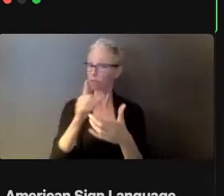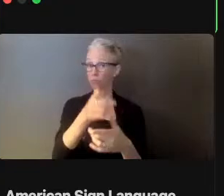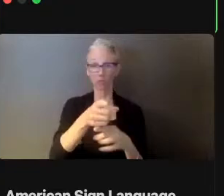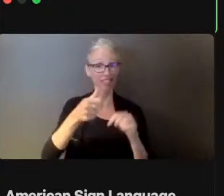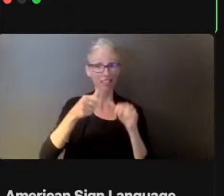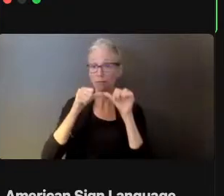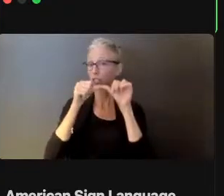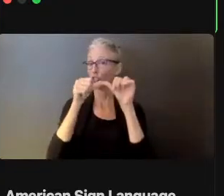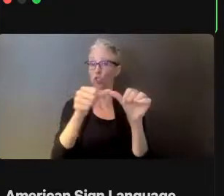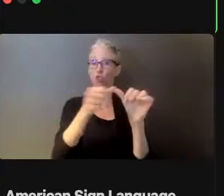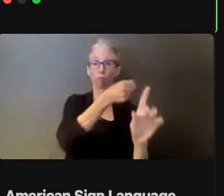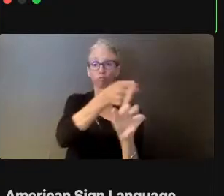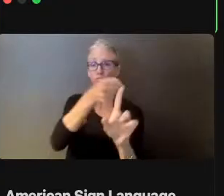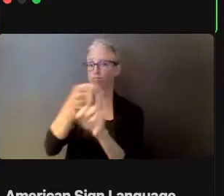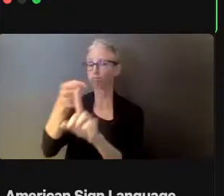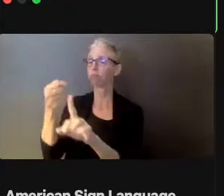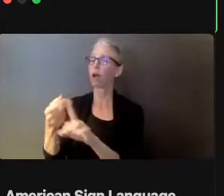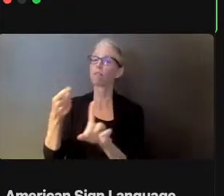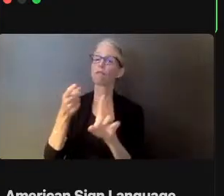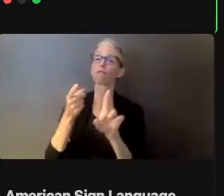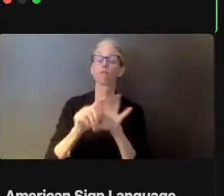ongoing process of colonialism.